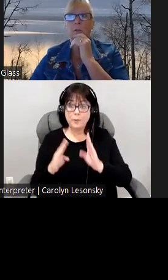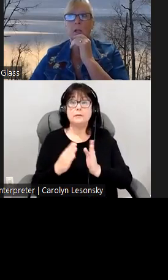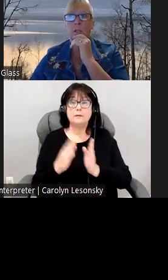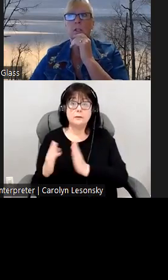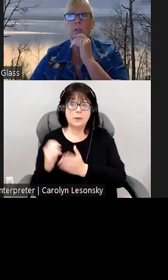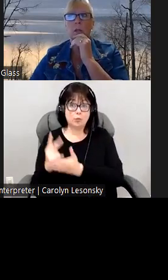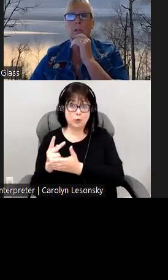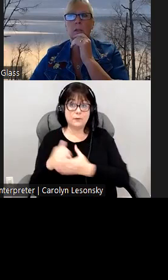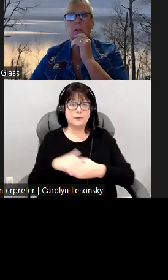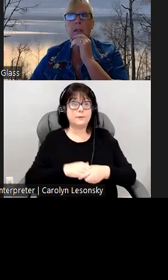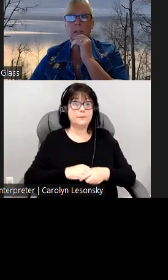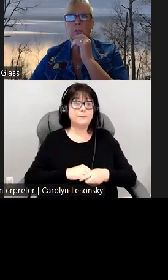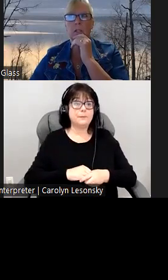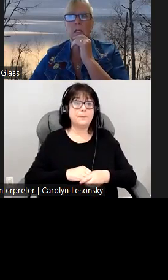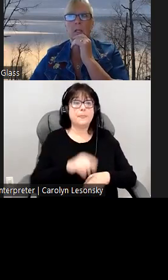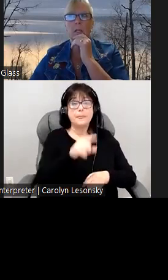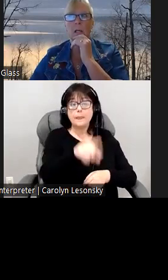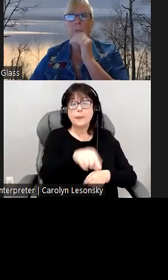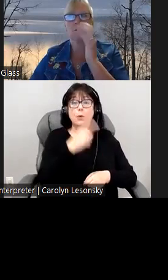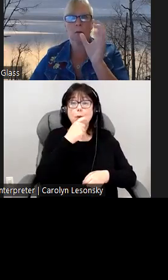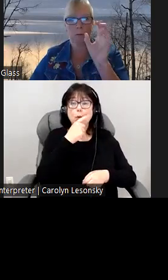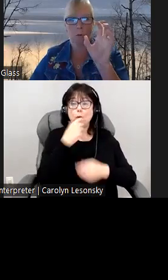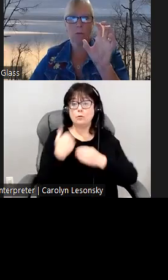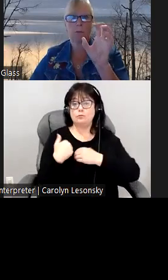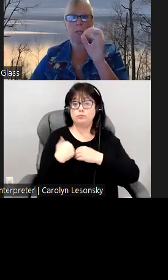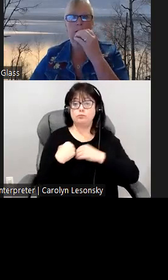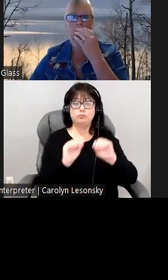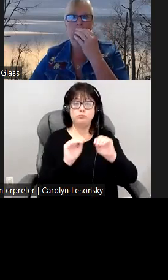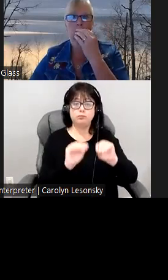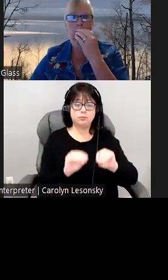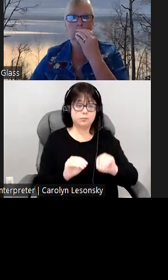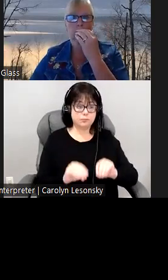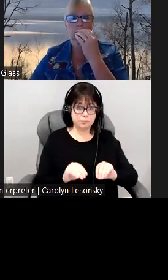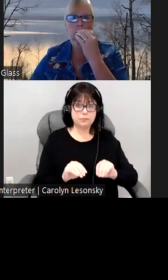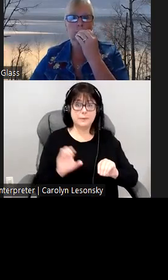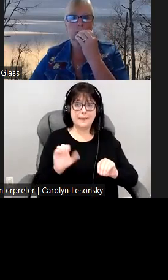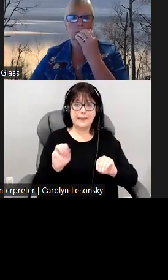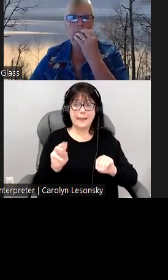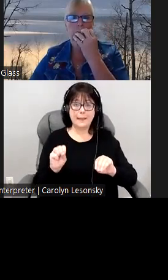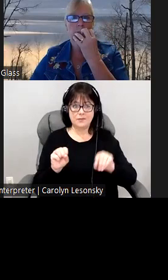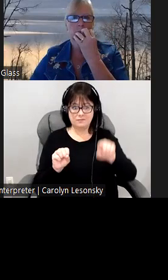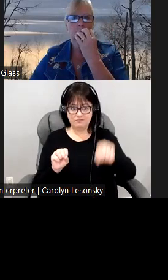your organization who are entering the data in CaMS, who own those cases.